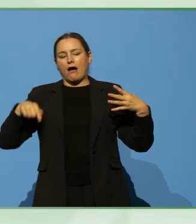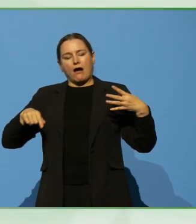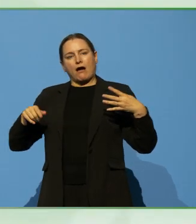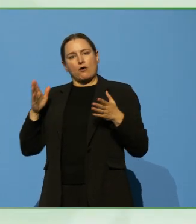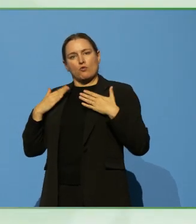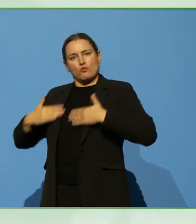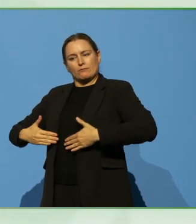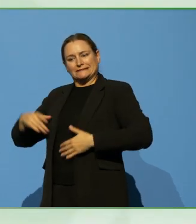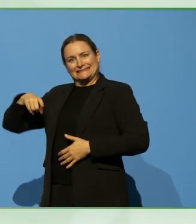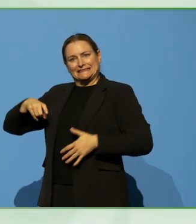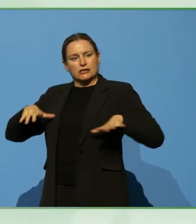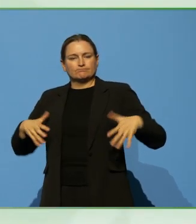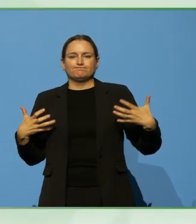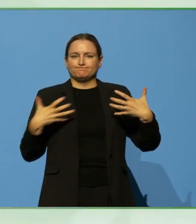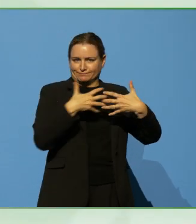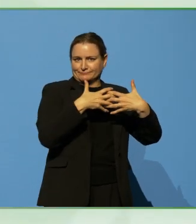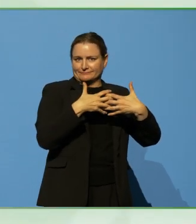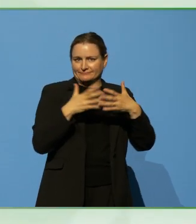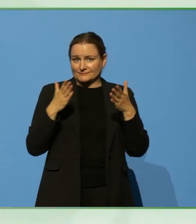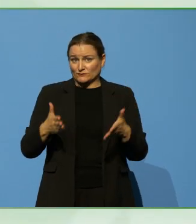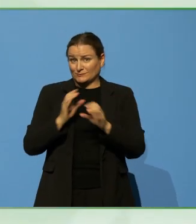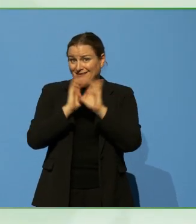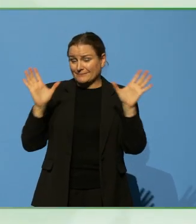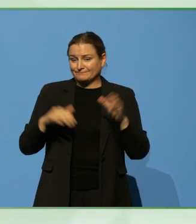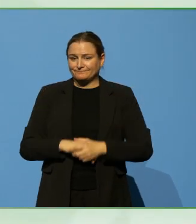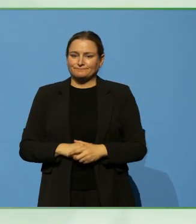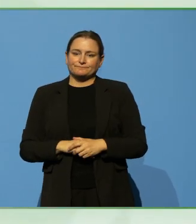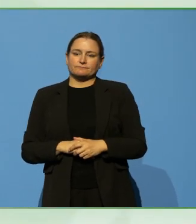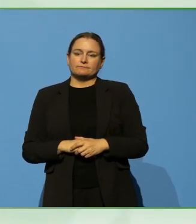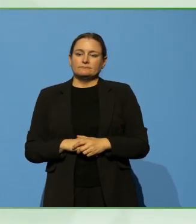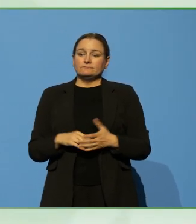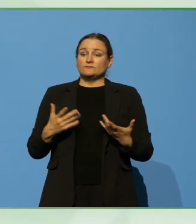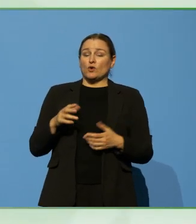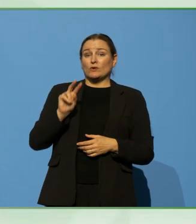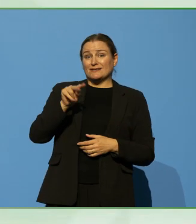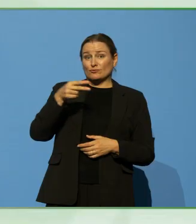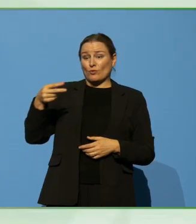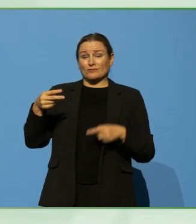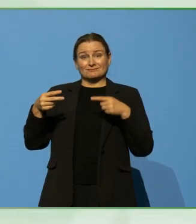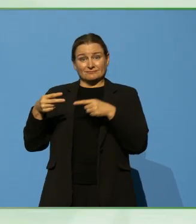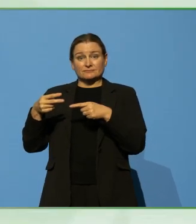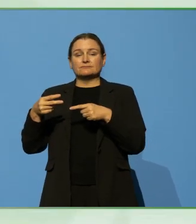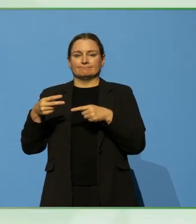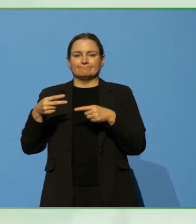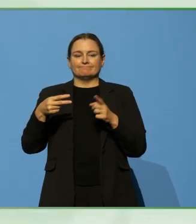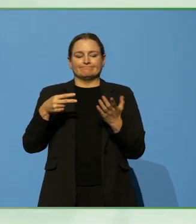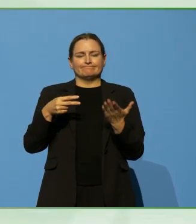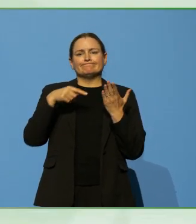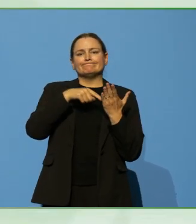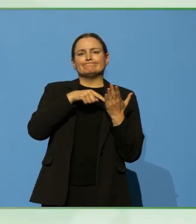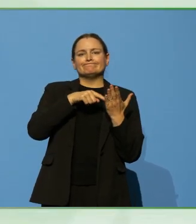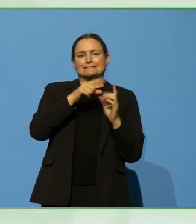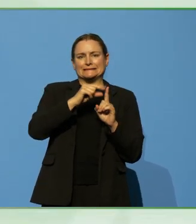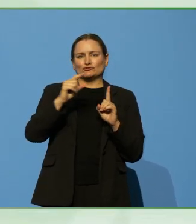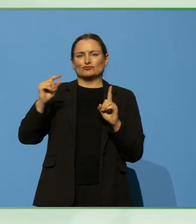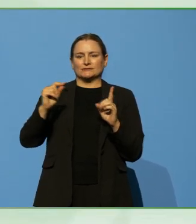the conversation about the digital euro, because if Europe introduces a new public digital payment focus, inclusion